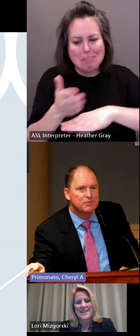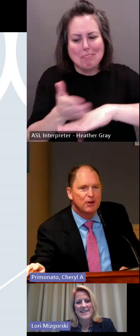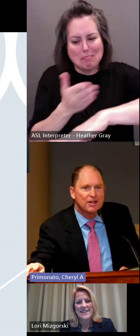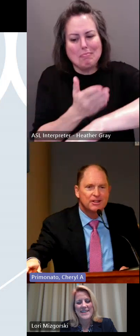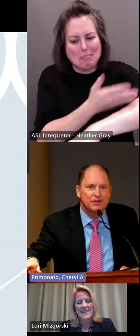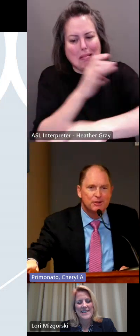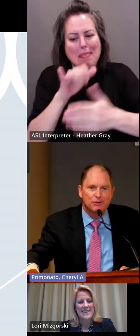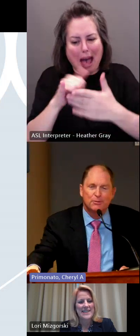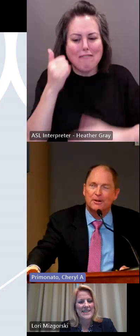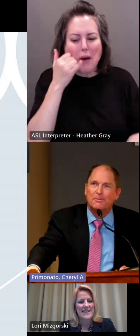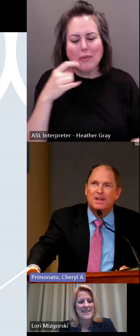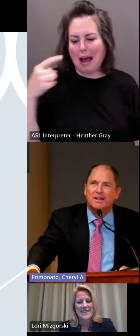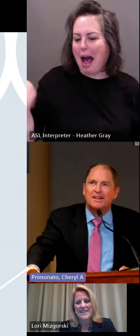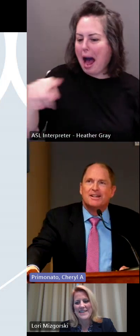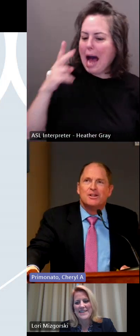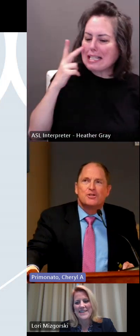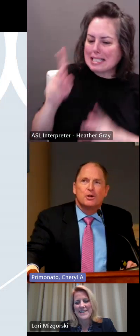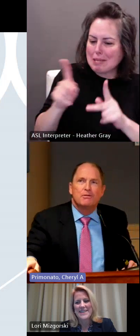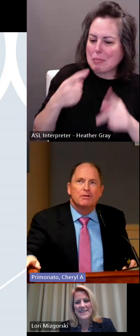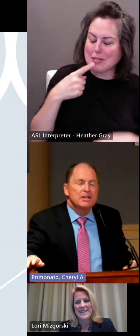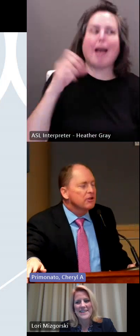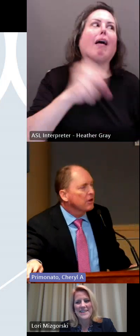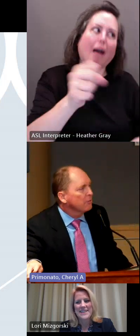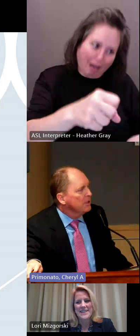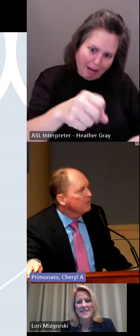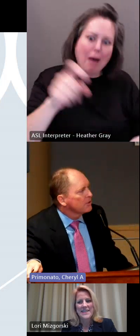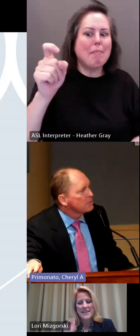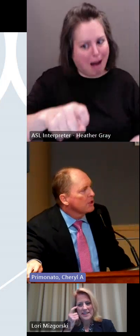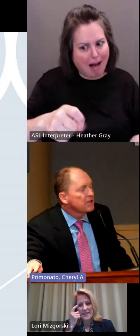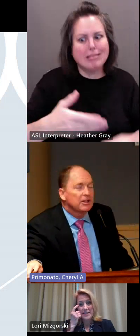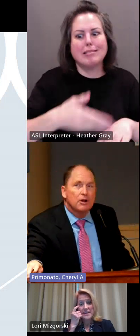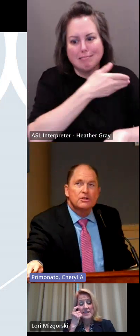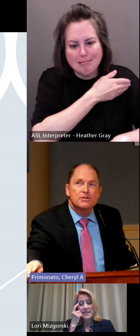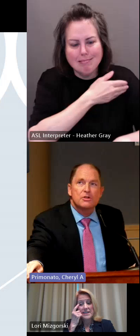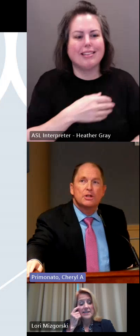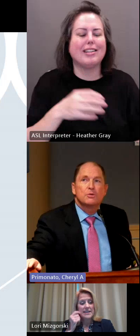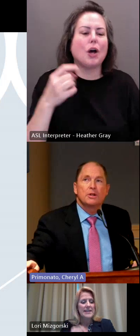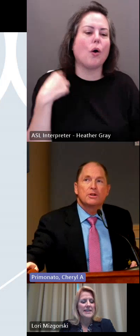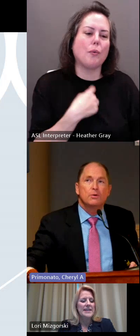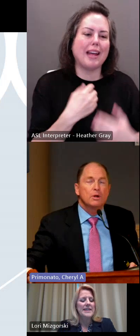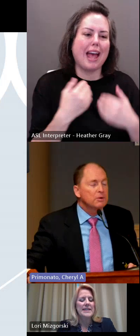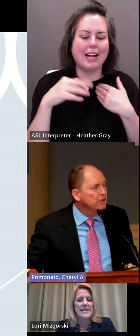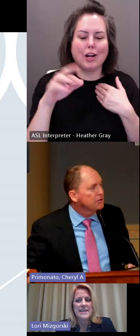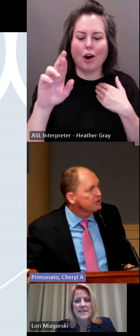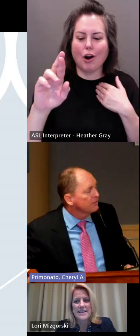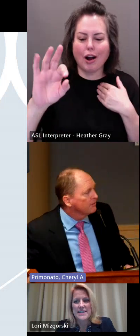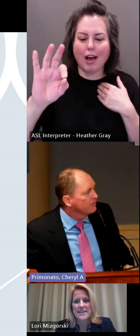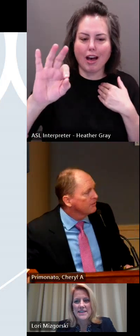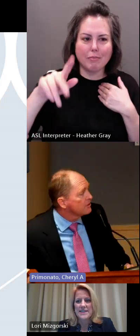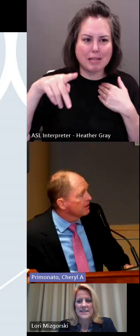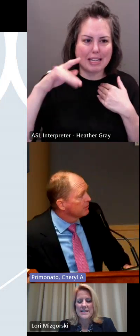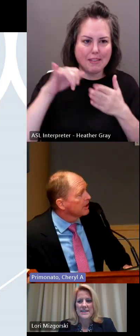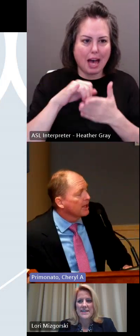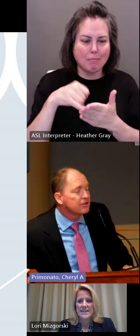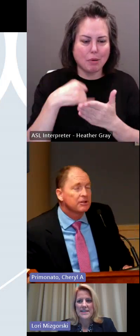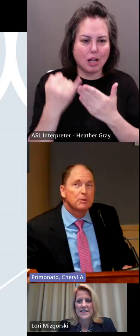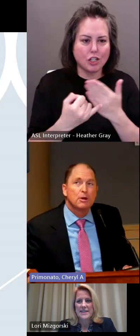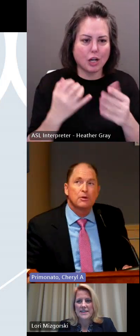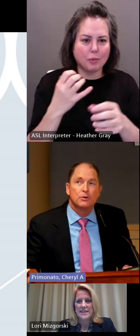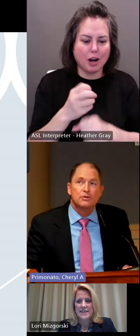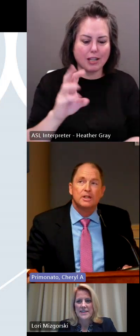I see some nods in the room here. So we released an RFP for this project in August of 2024. We did receive 6